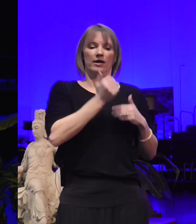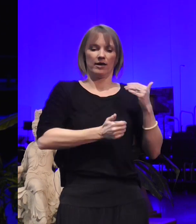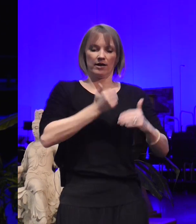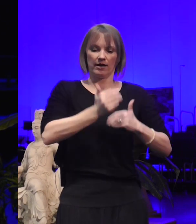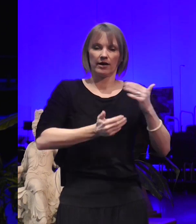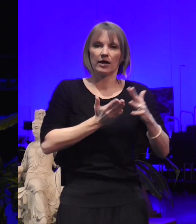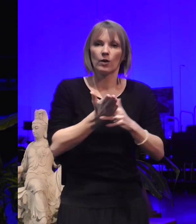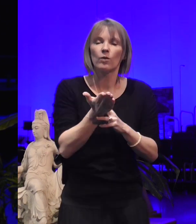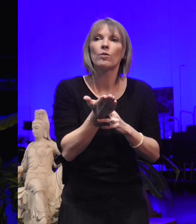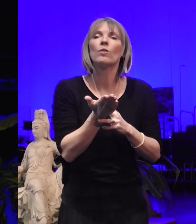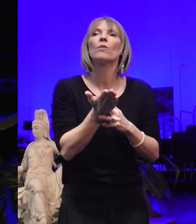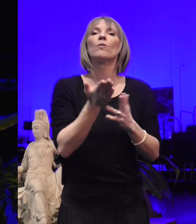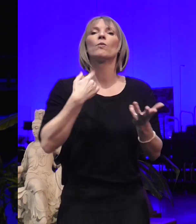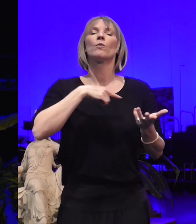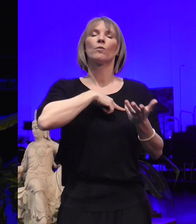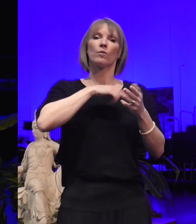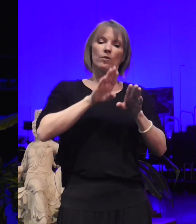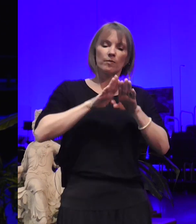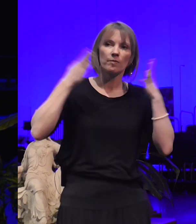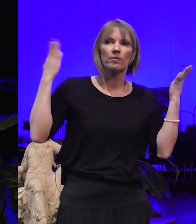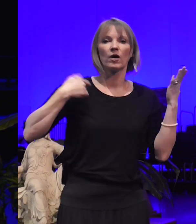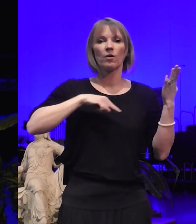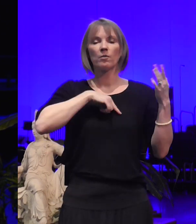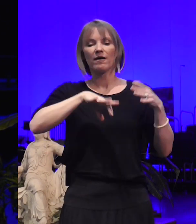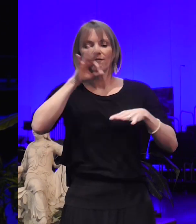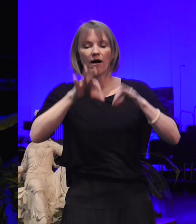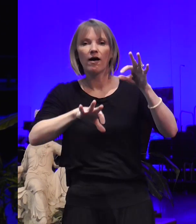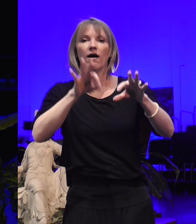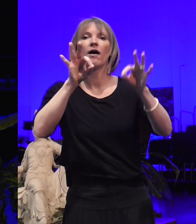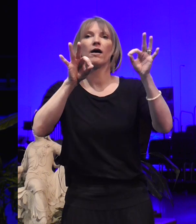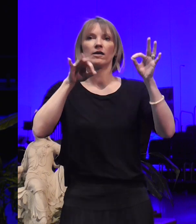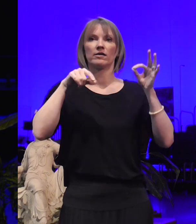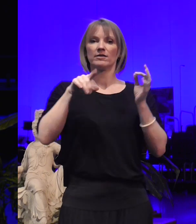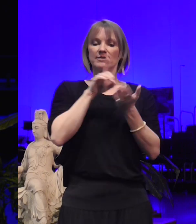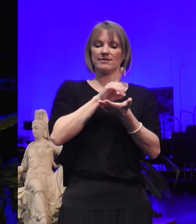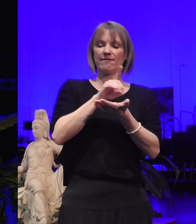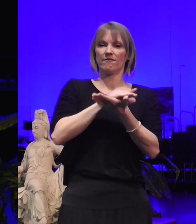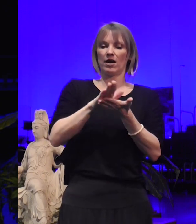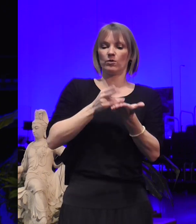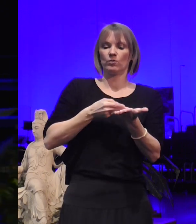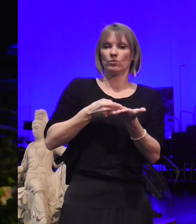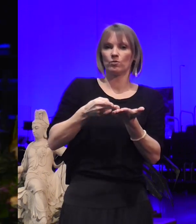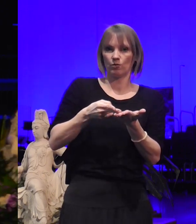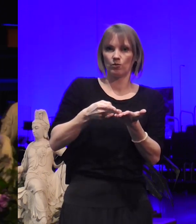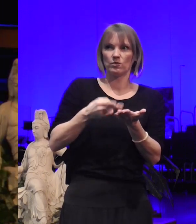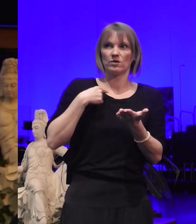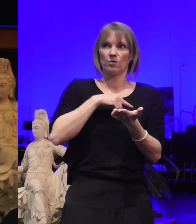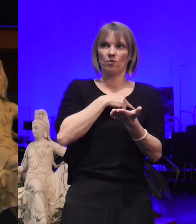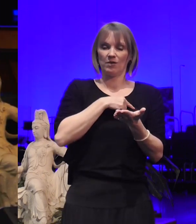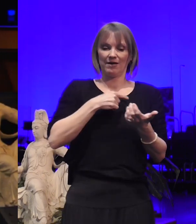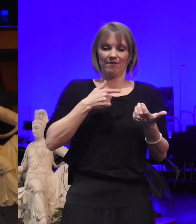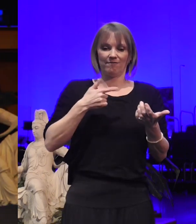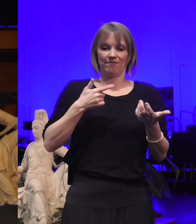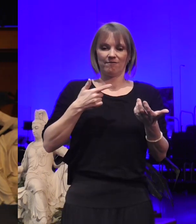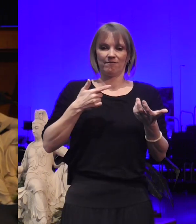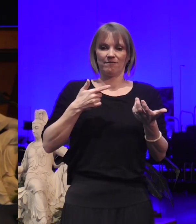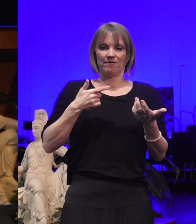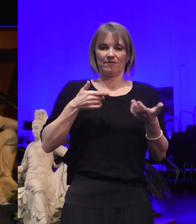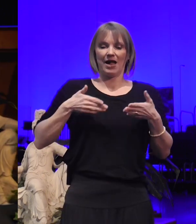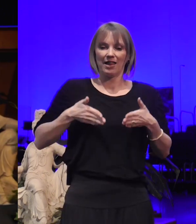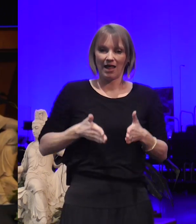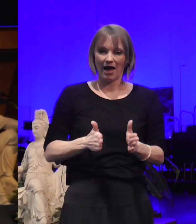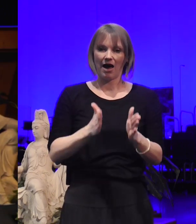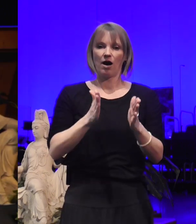we unleash, we unearth, we bring forth those divine truths that we have allowed to